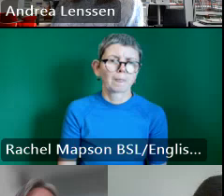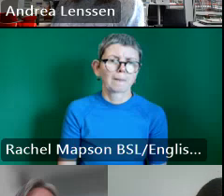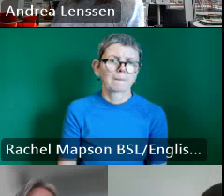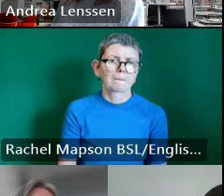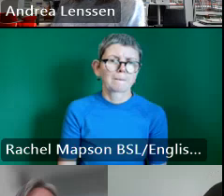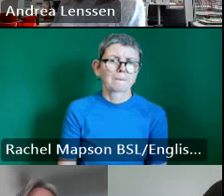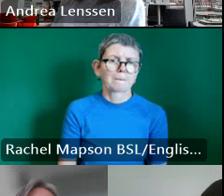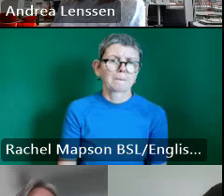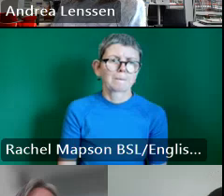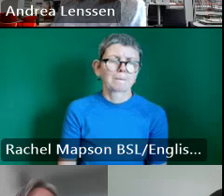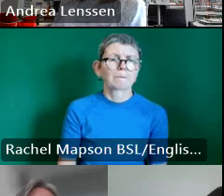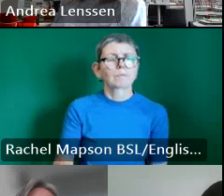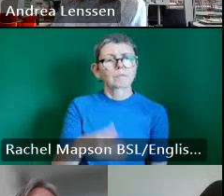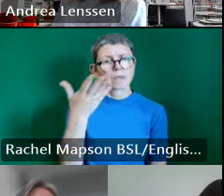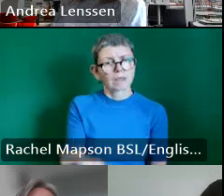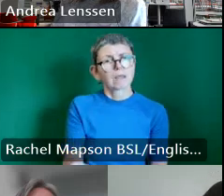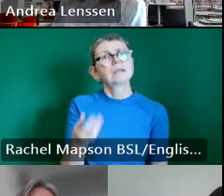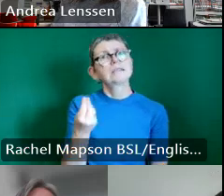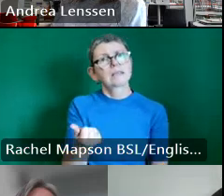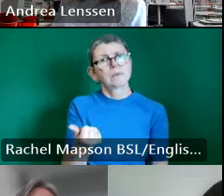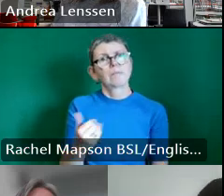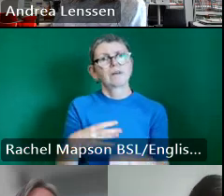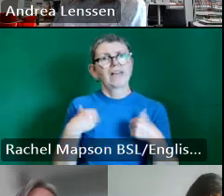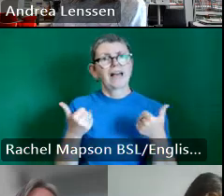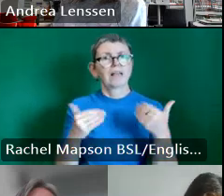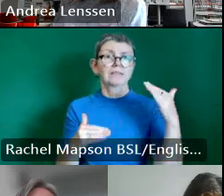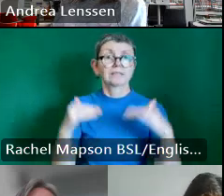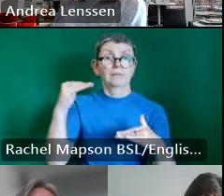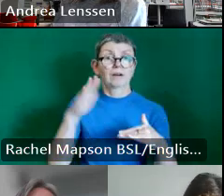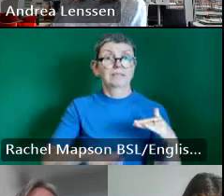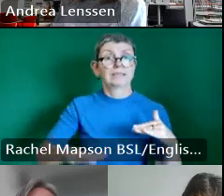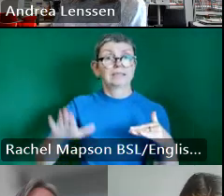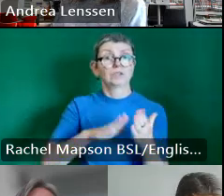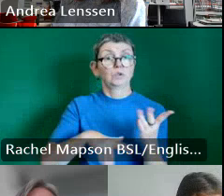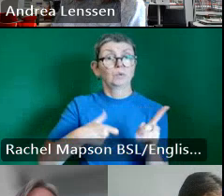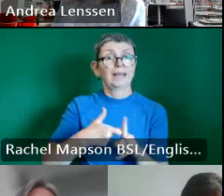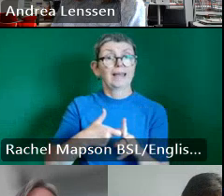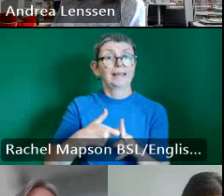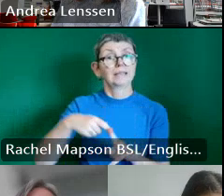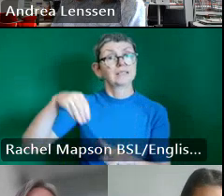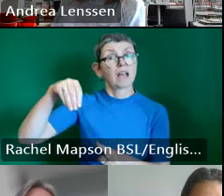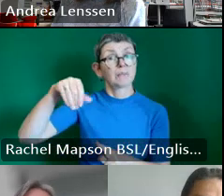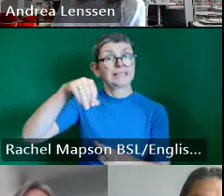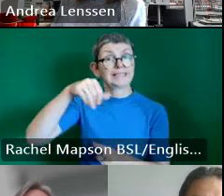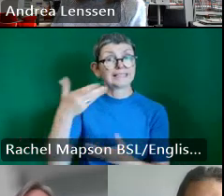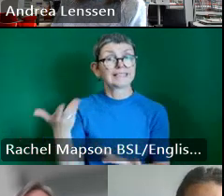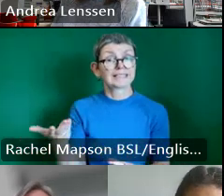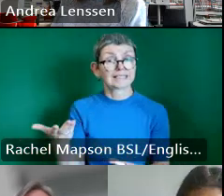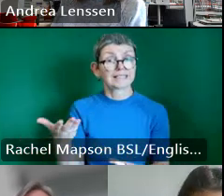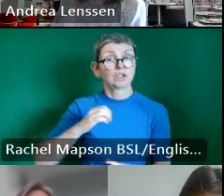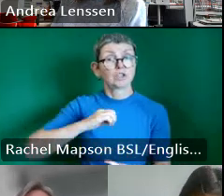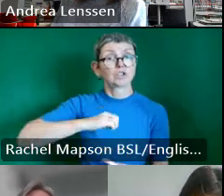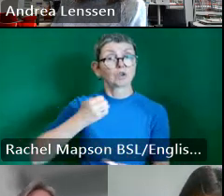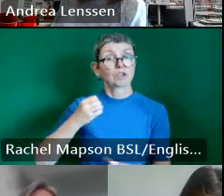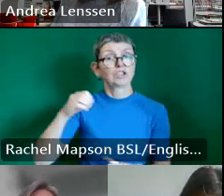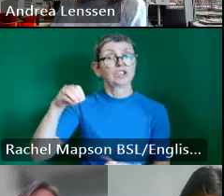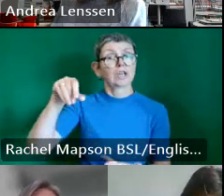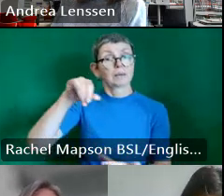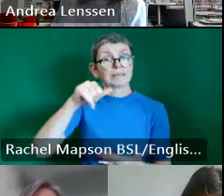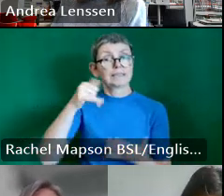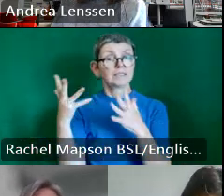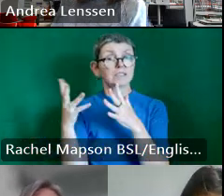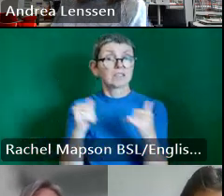some of the health disparities that are across the UK. If you look at diabetes, Scottish Diabetes Survey in 2019,